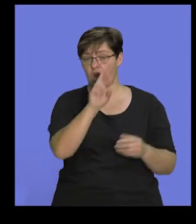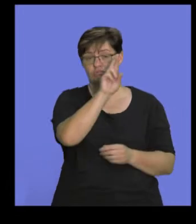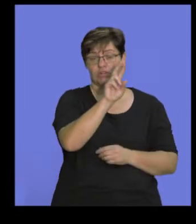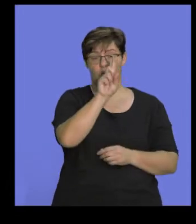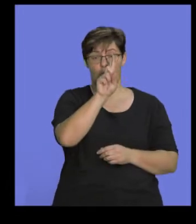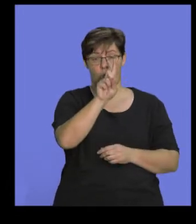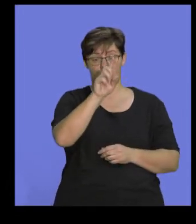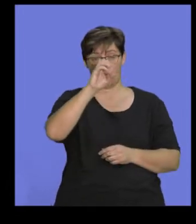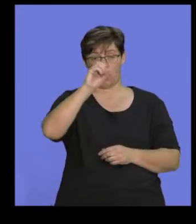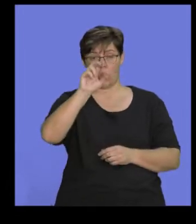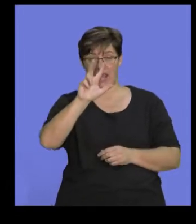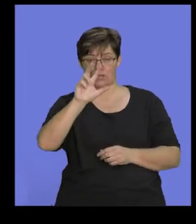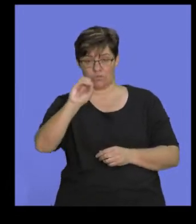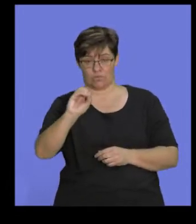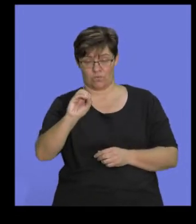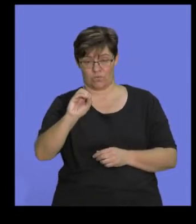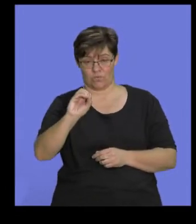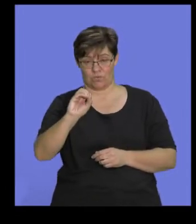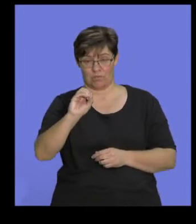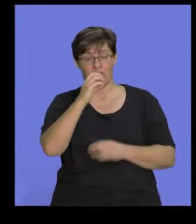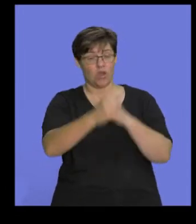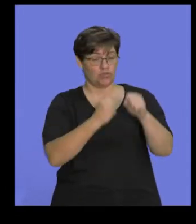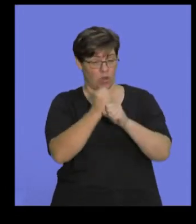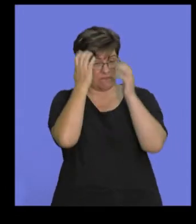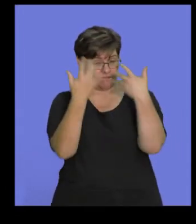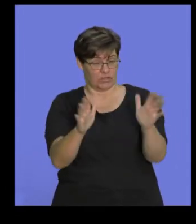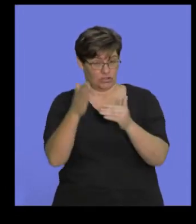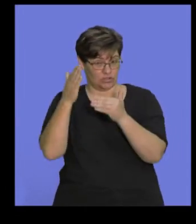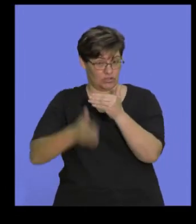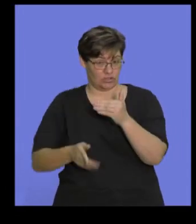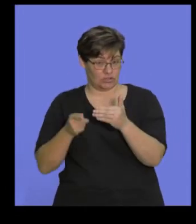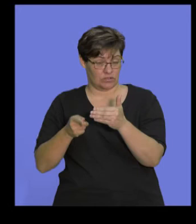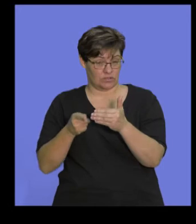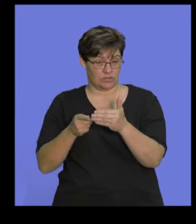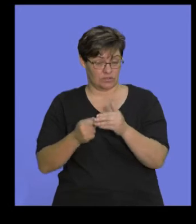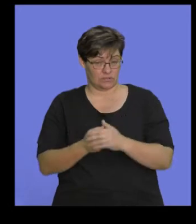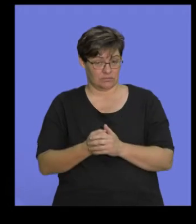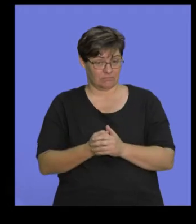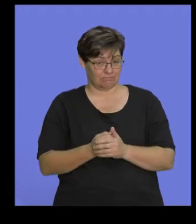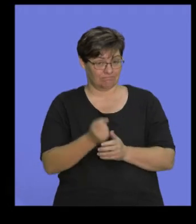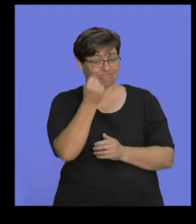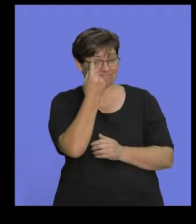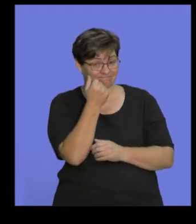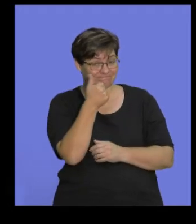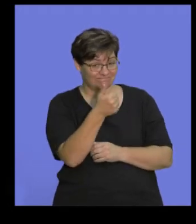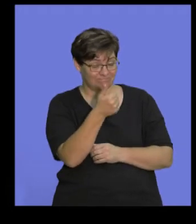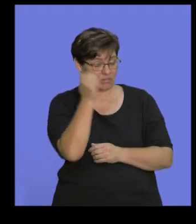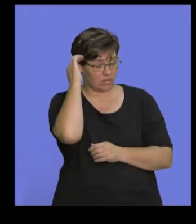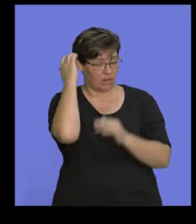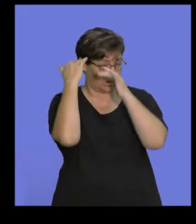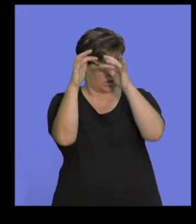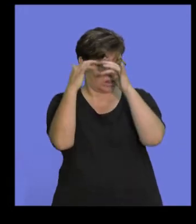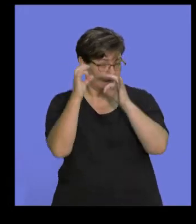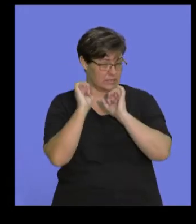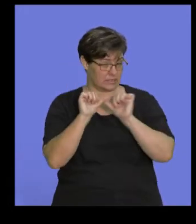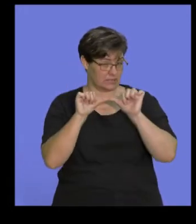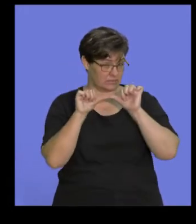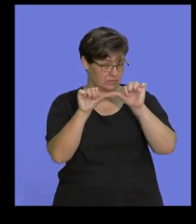1,080 rands at the end of 1 year. Okay, I hope you're still thinking about this. Now let's